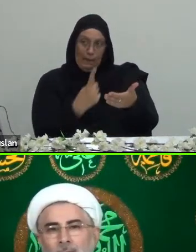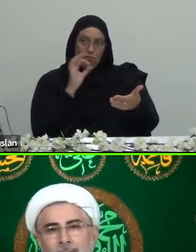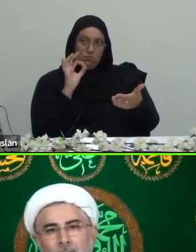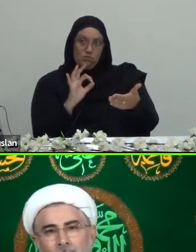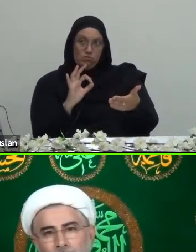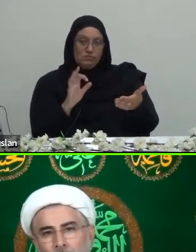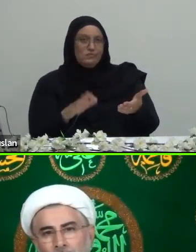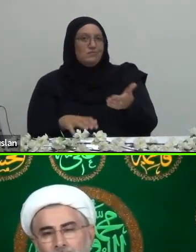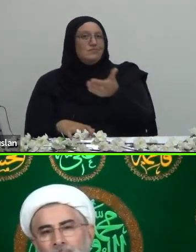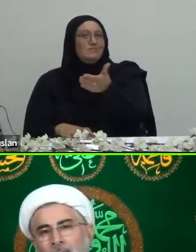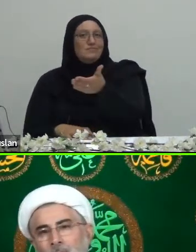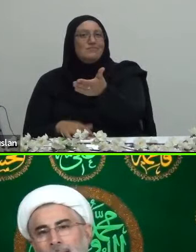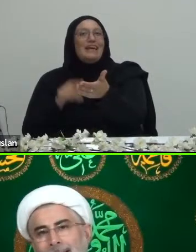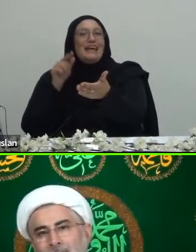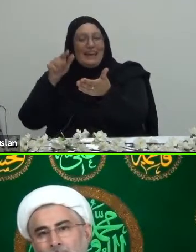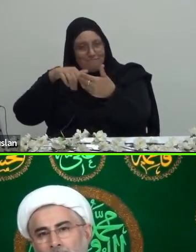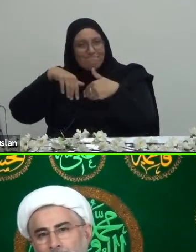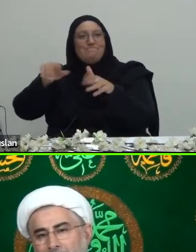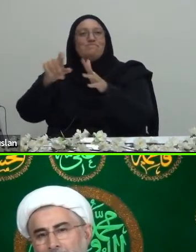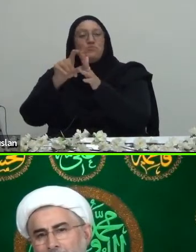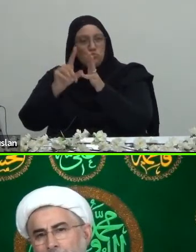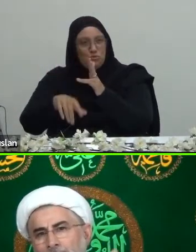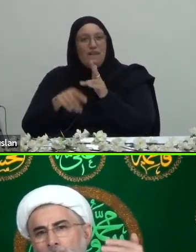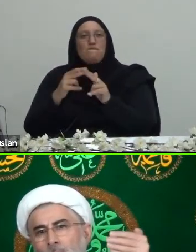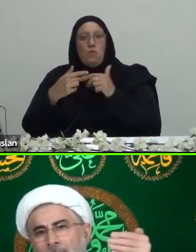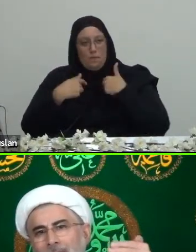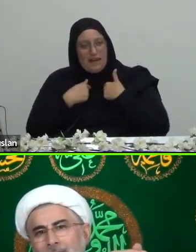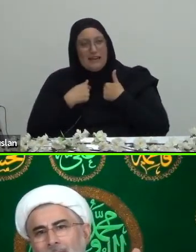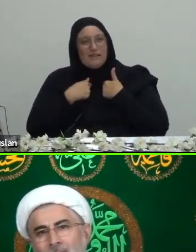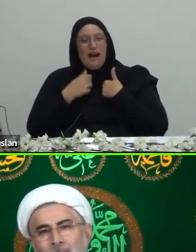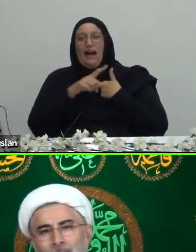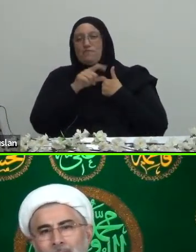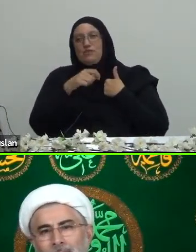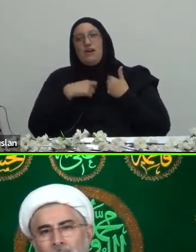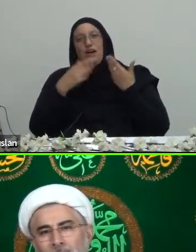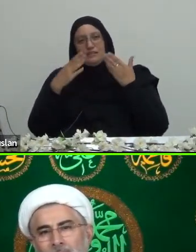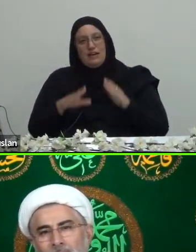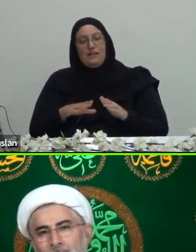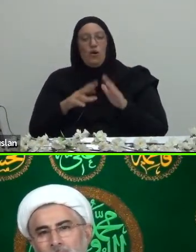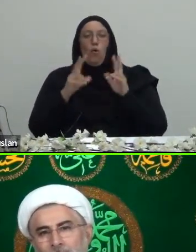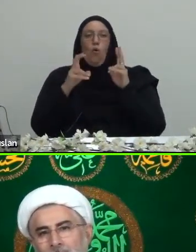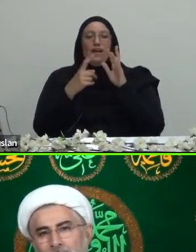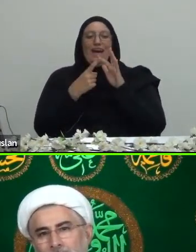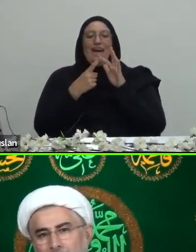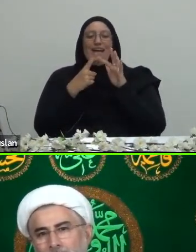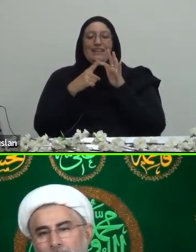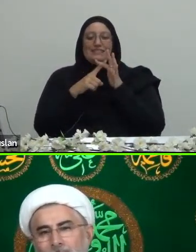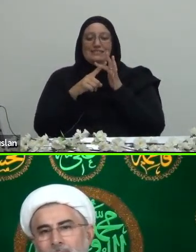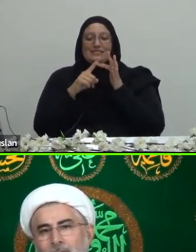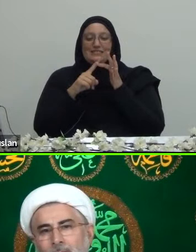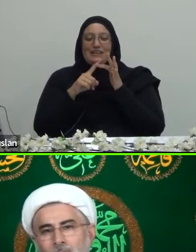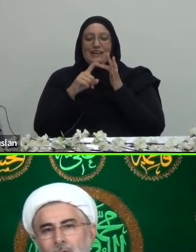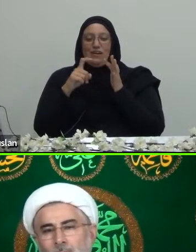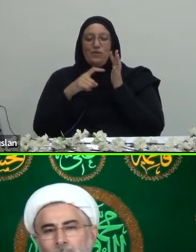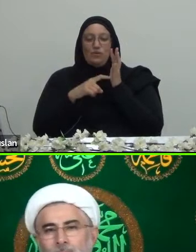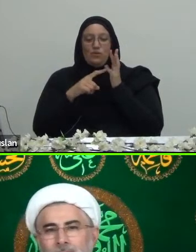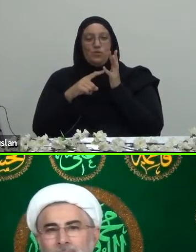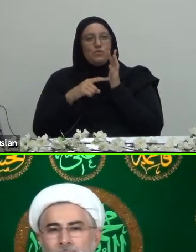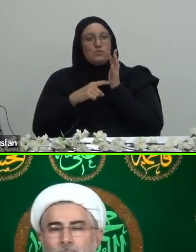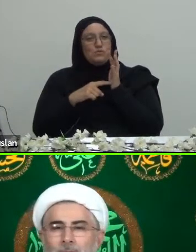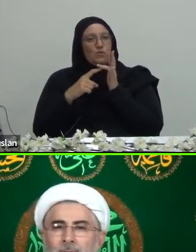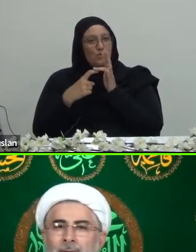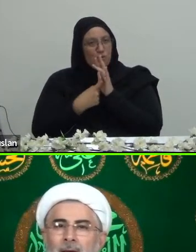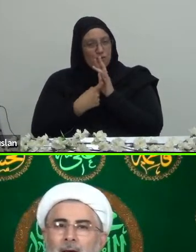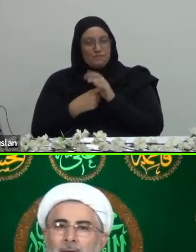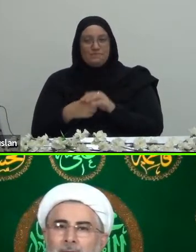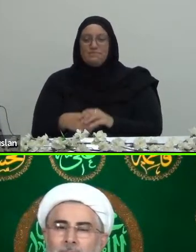is the one that I appoint to act on my behalf. We have a template actually developed some years ago. We may talk about that